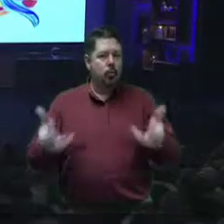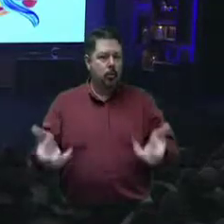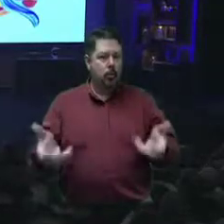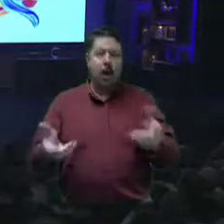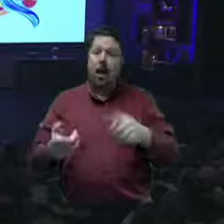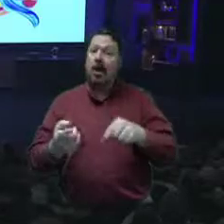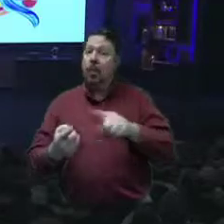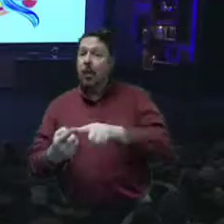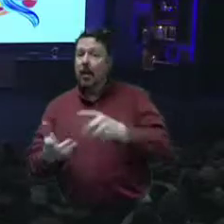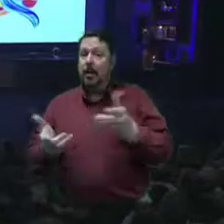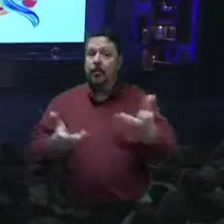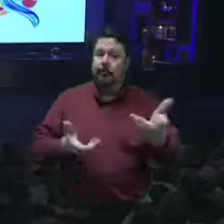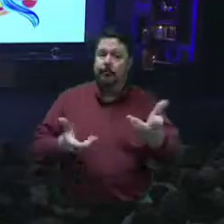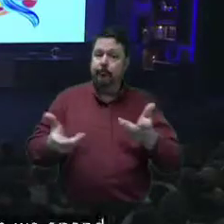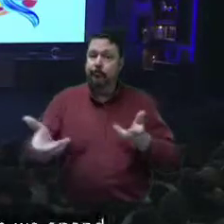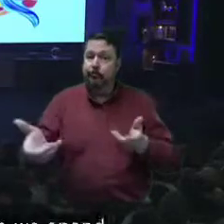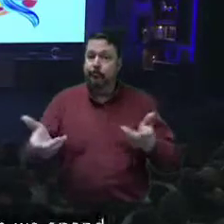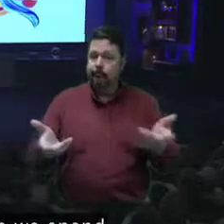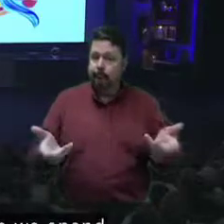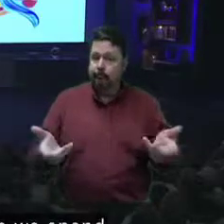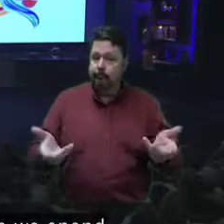And when?